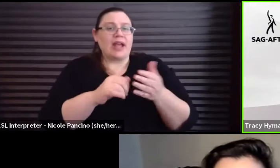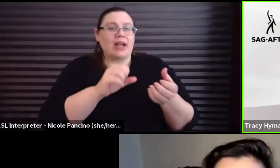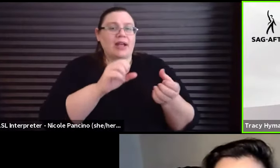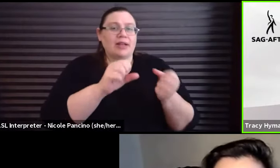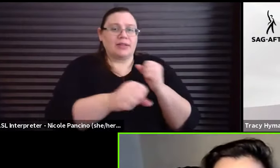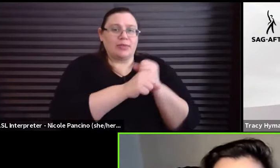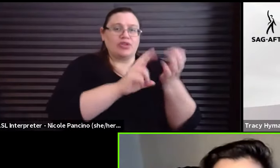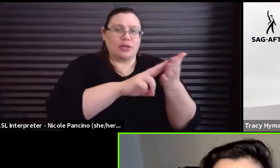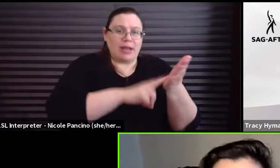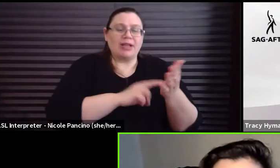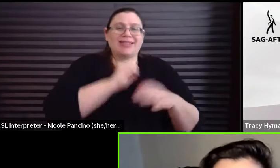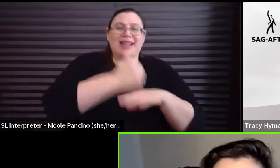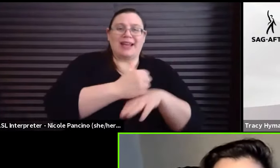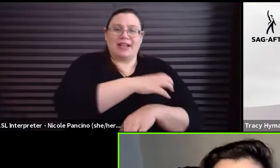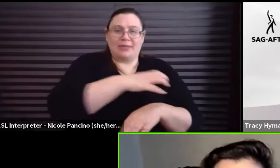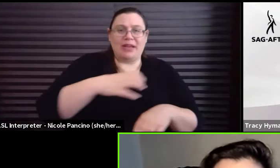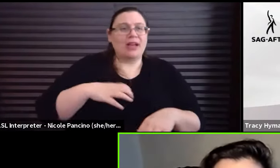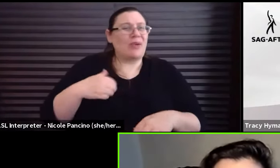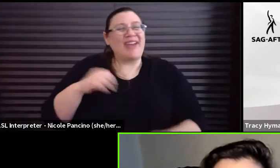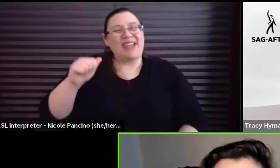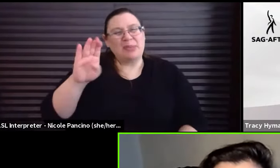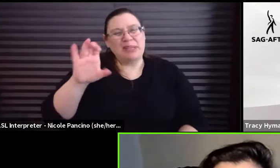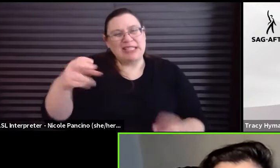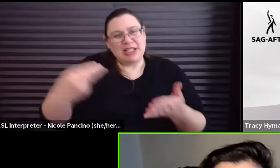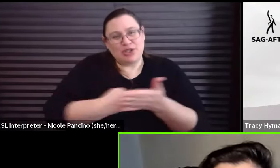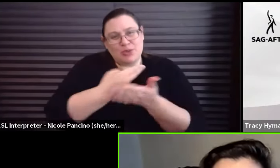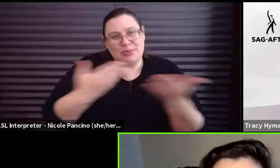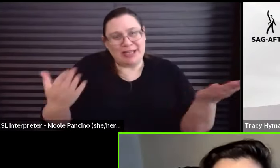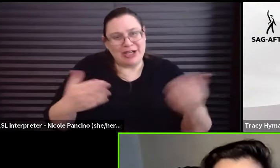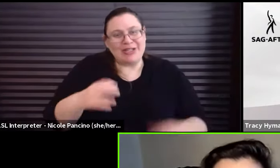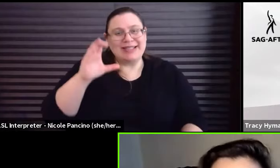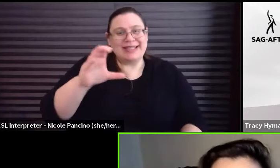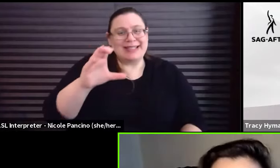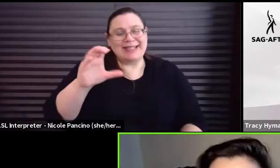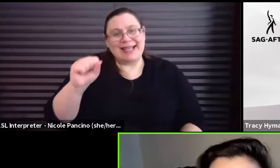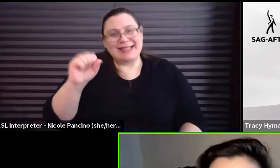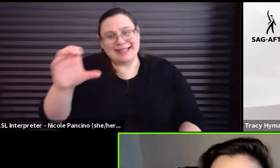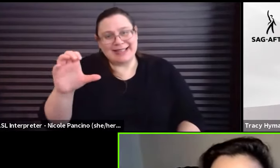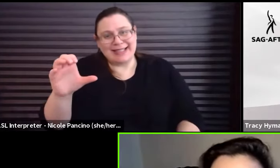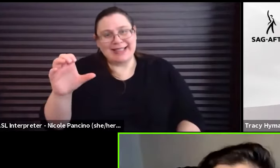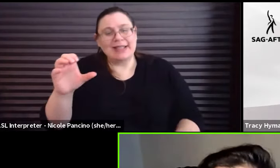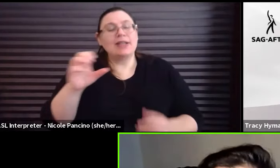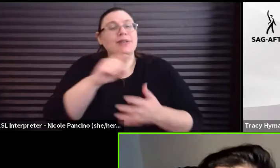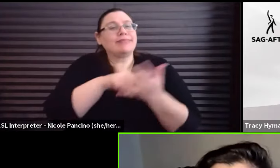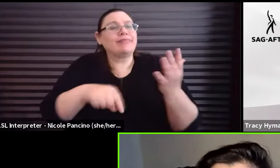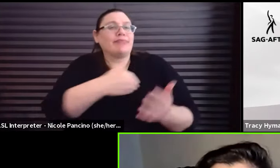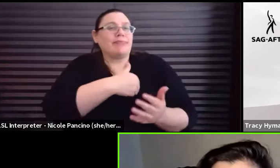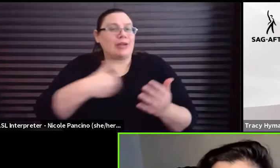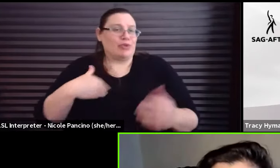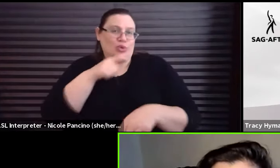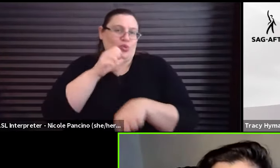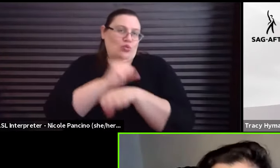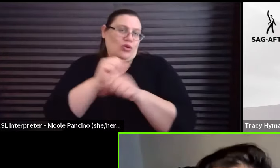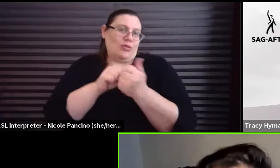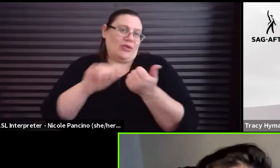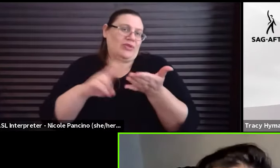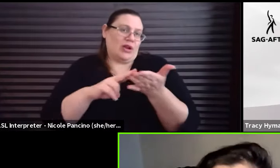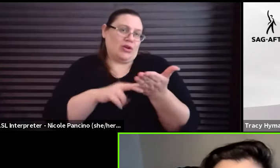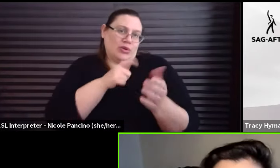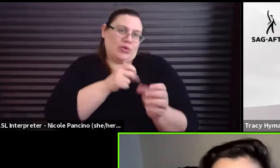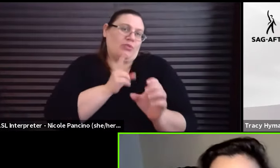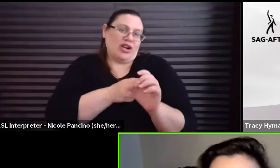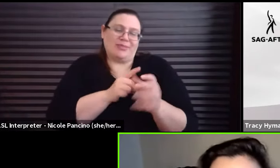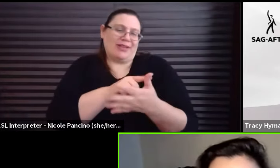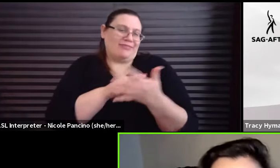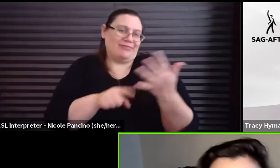Committee, or we have our alphabet soup here at SAG-AFTRA, or the CCSC. So those are members that work under those contracts that participate in all that, just so